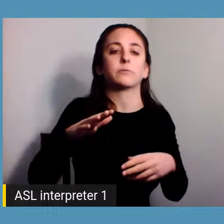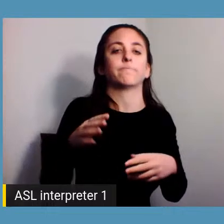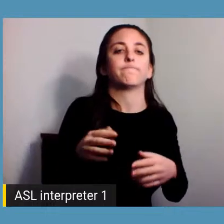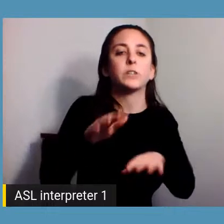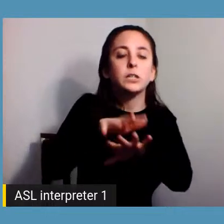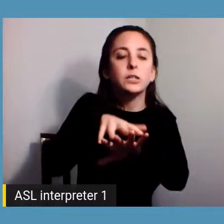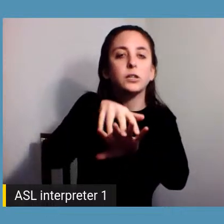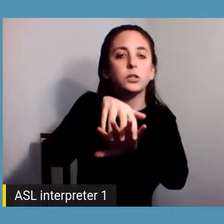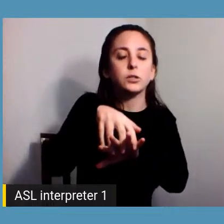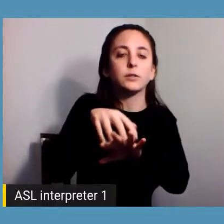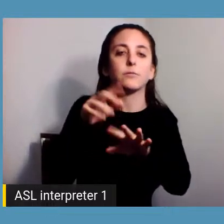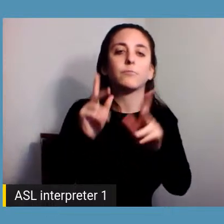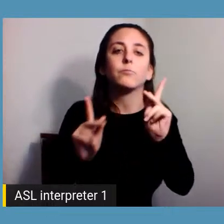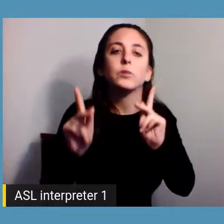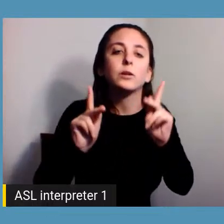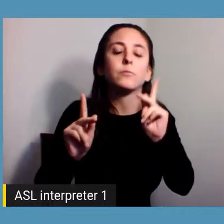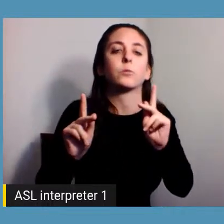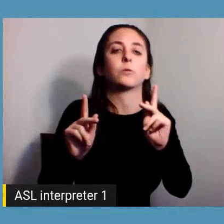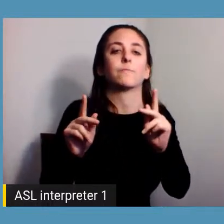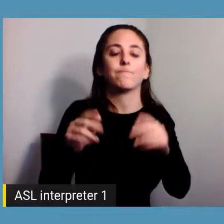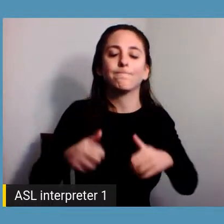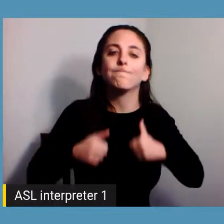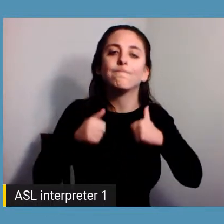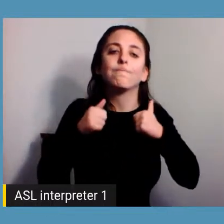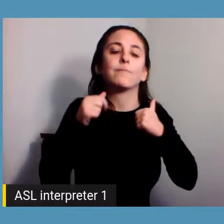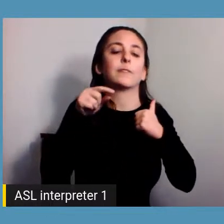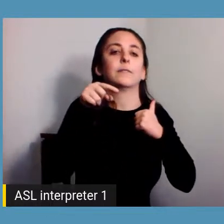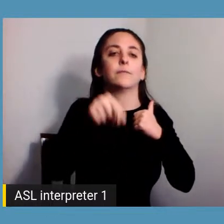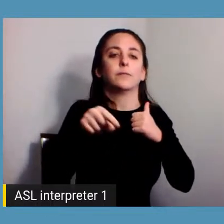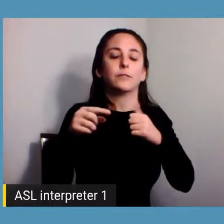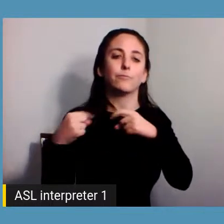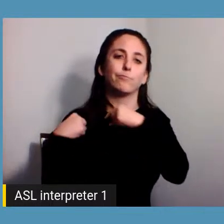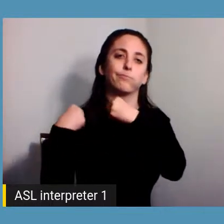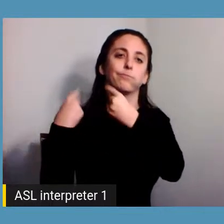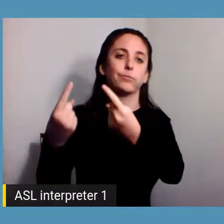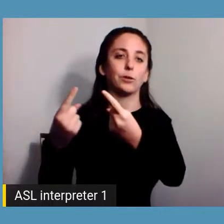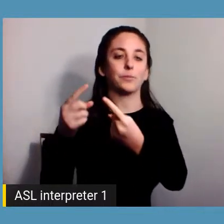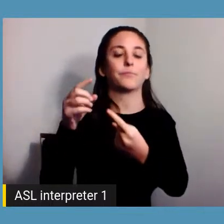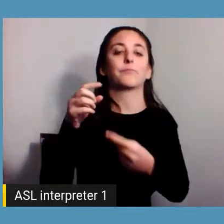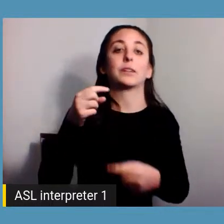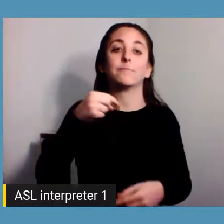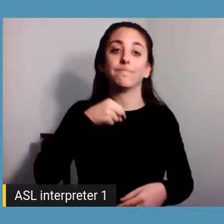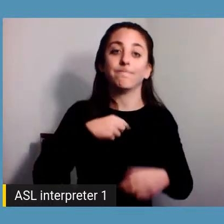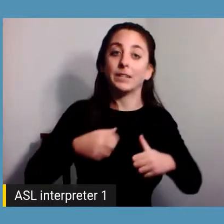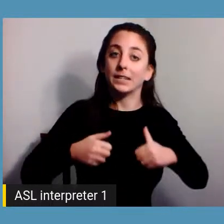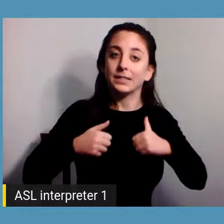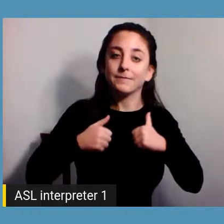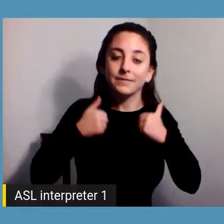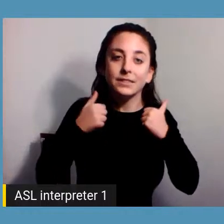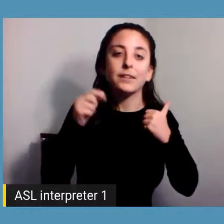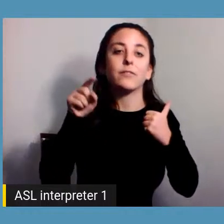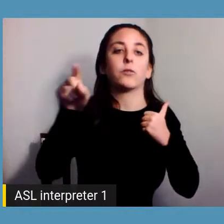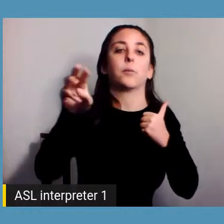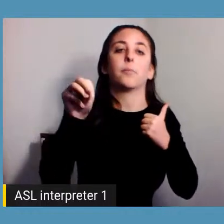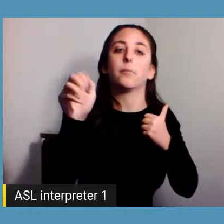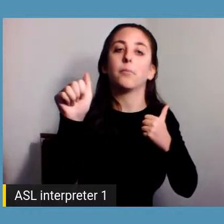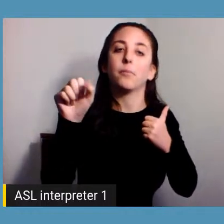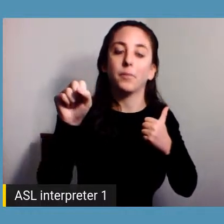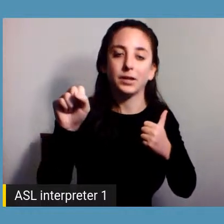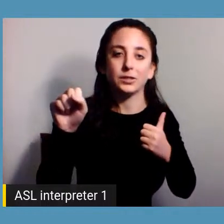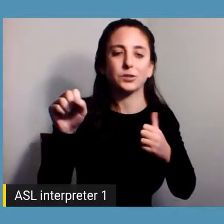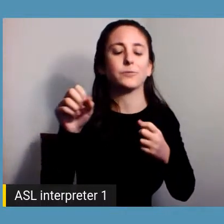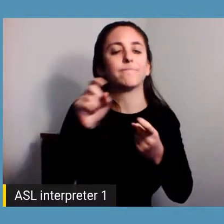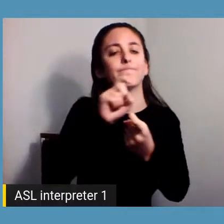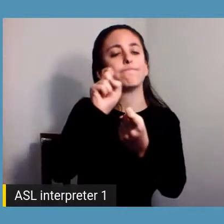have called it home. I'm speaking to you from Swampscott, Massachusetts, north of Boston, the historical homelands of the Massachusetts